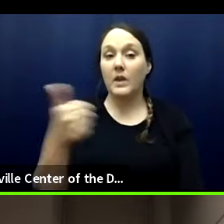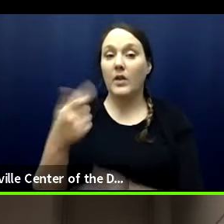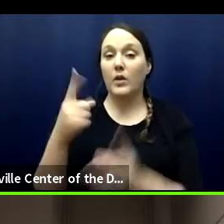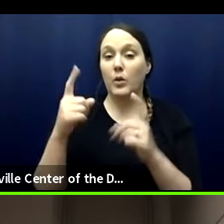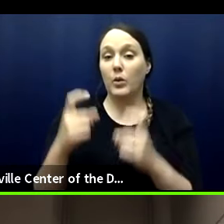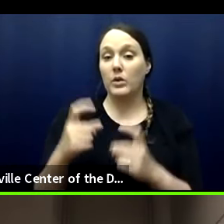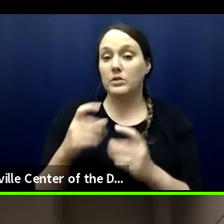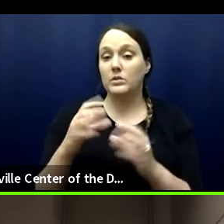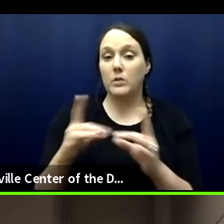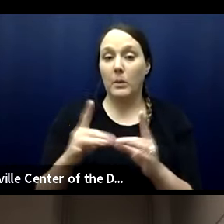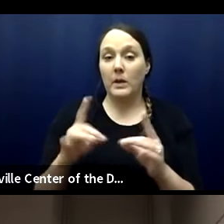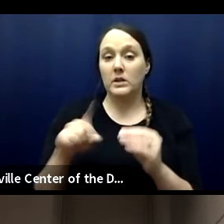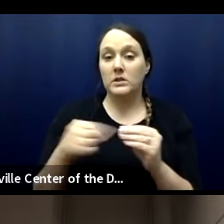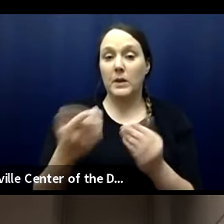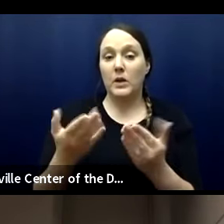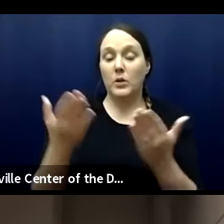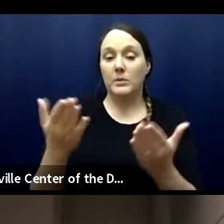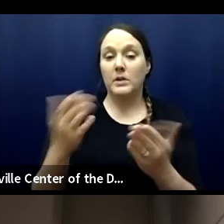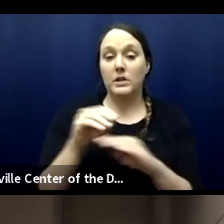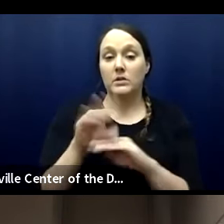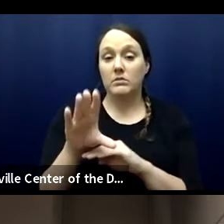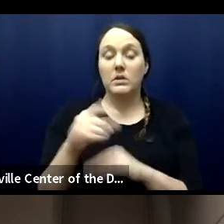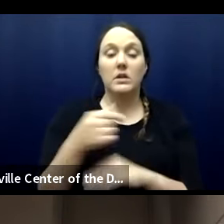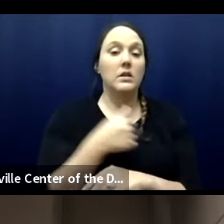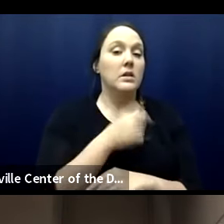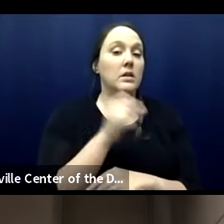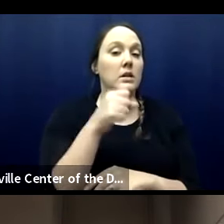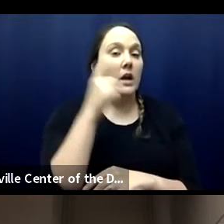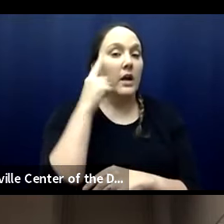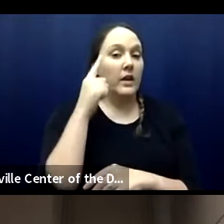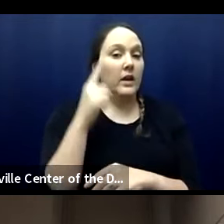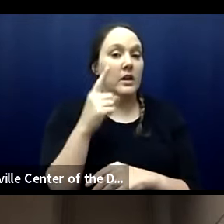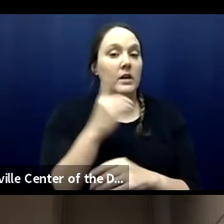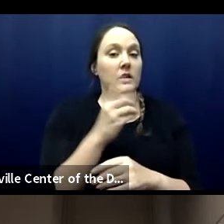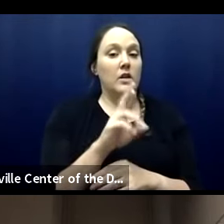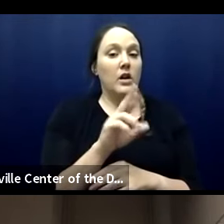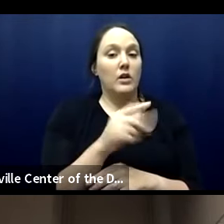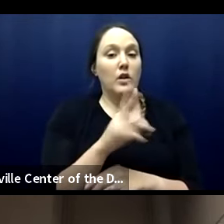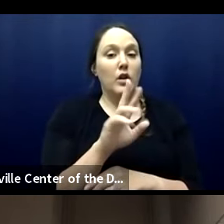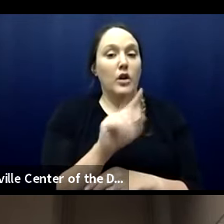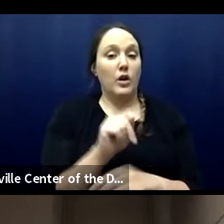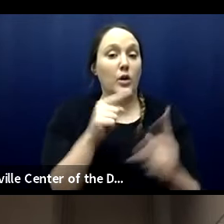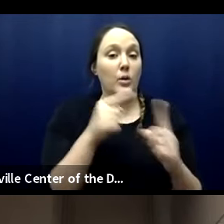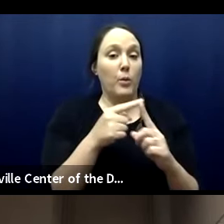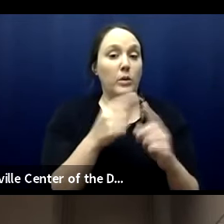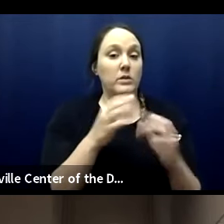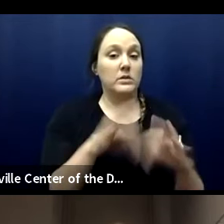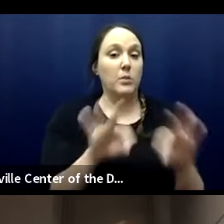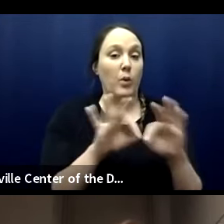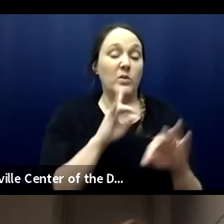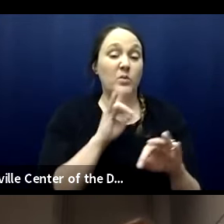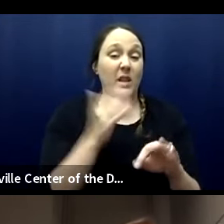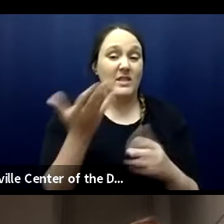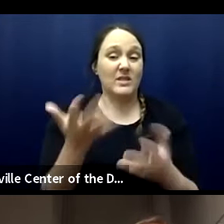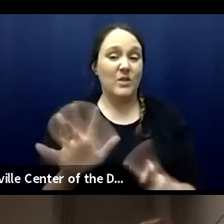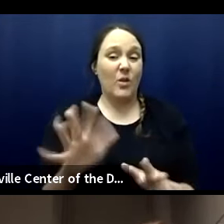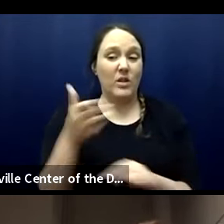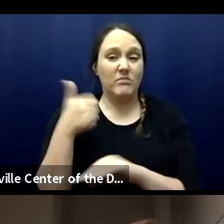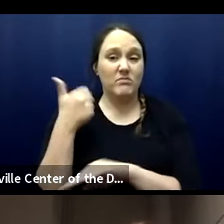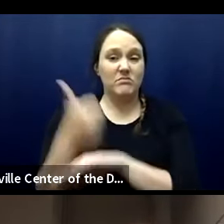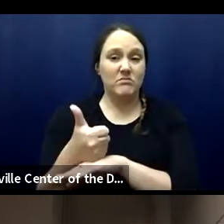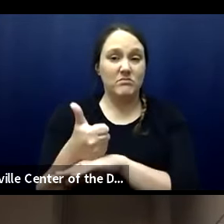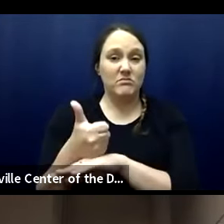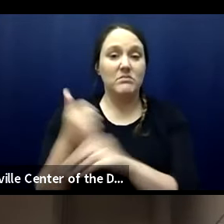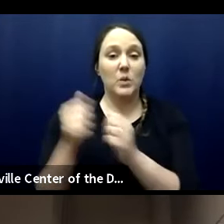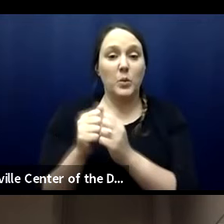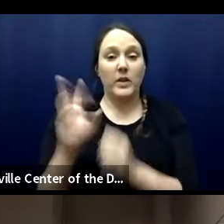recommendation? And I think too that Dr. Hurt's point is important. Is essentially this is already there with you know, the